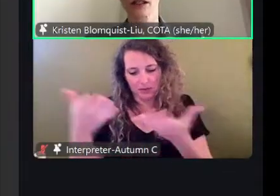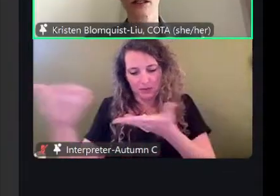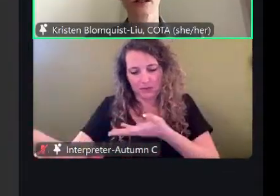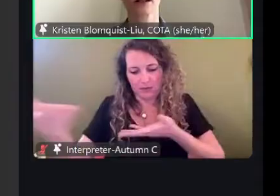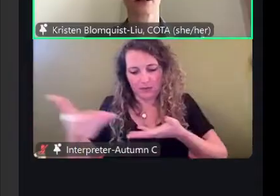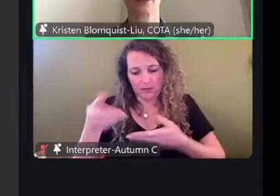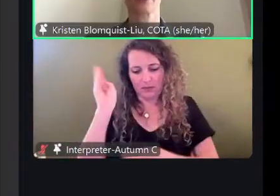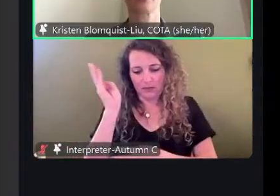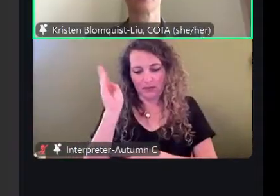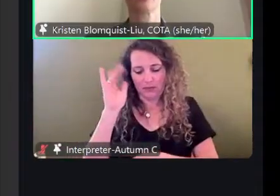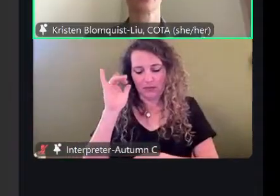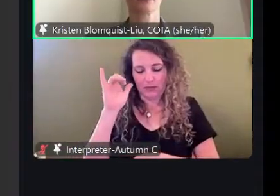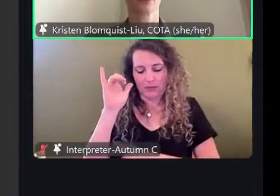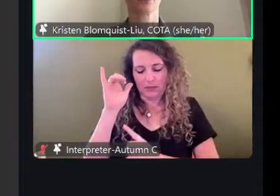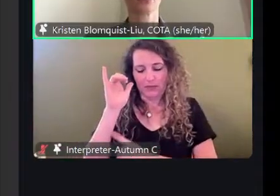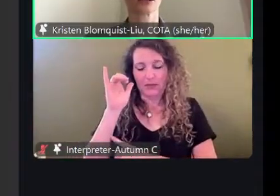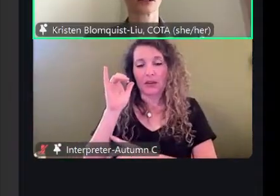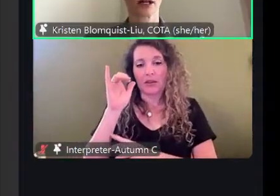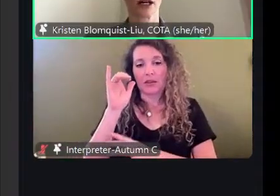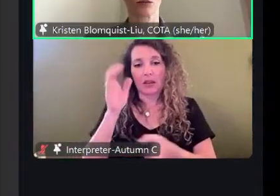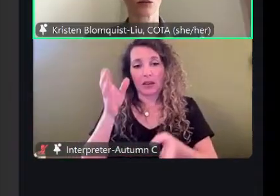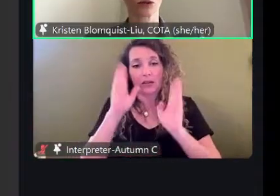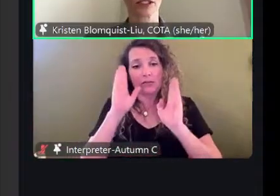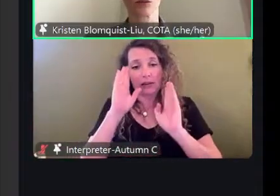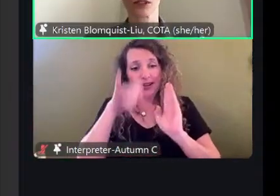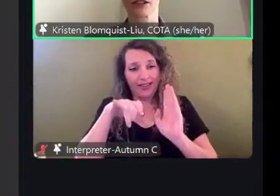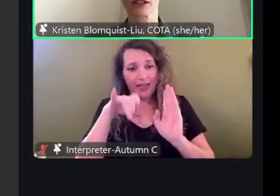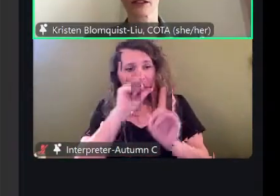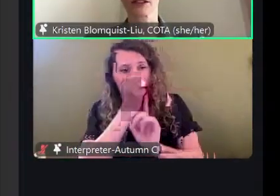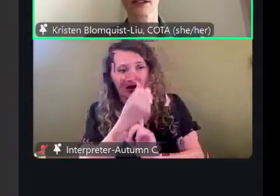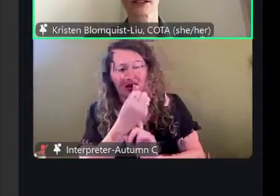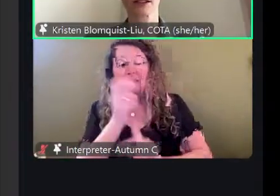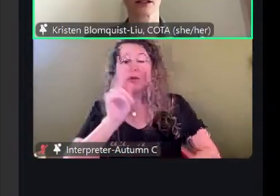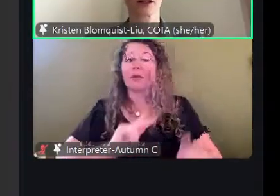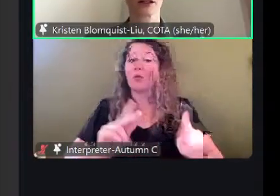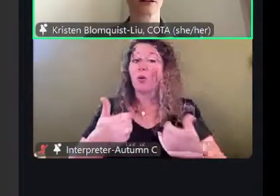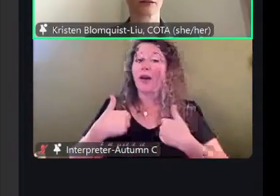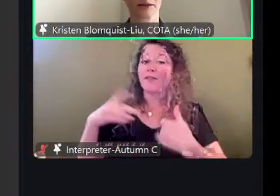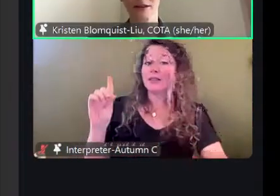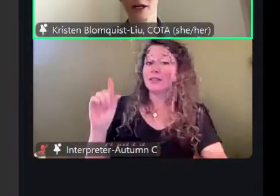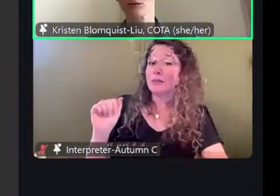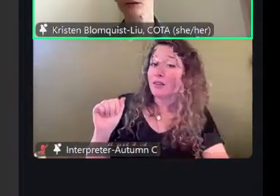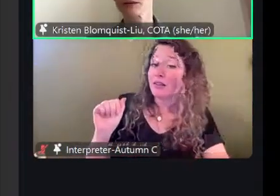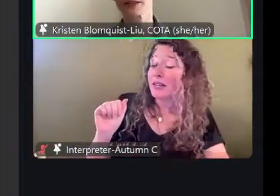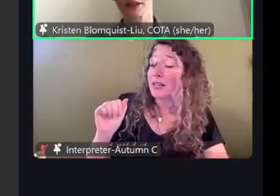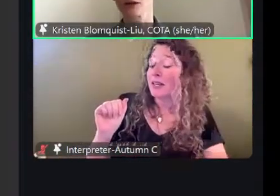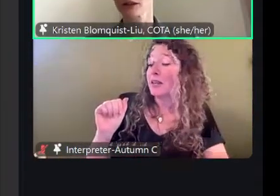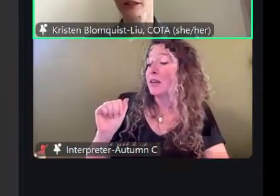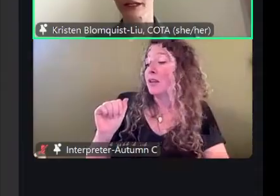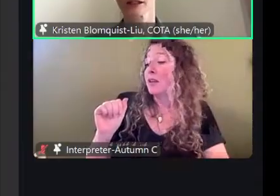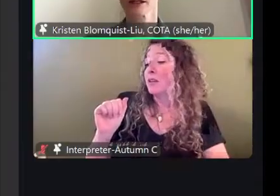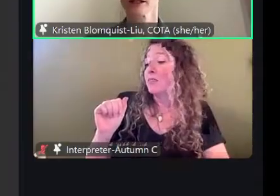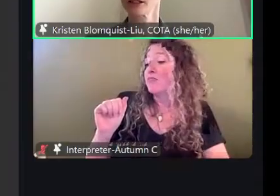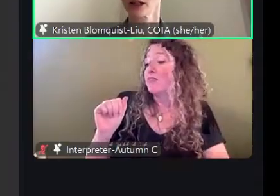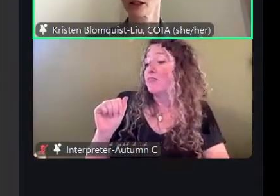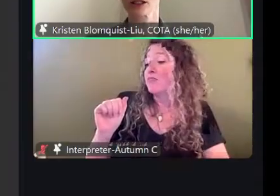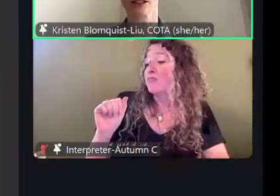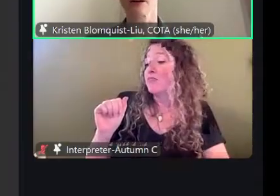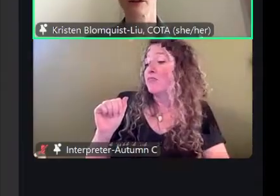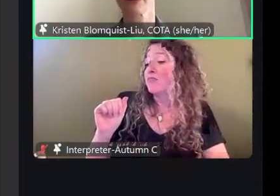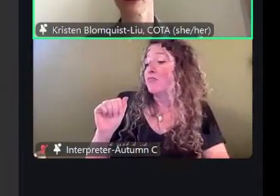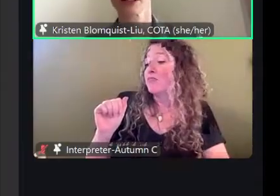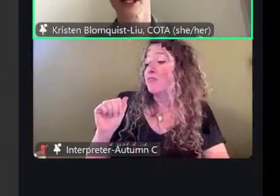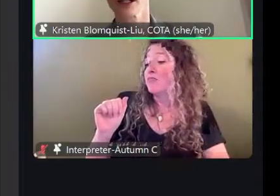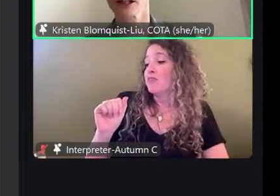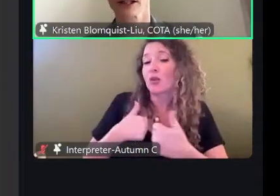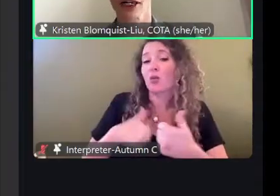not only are those with disabilities dealing with like the challenges